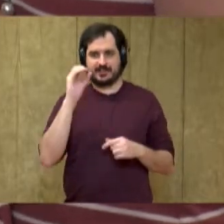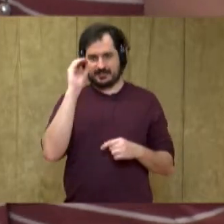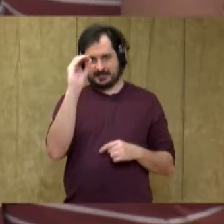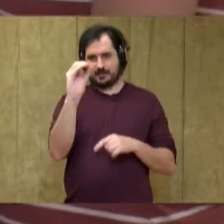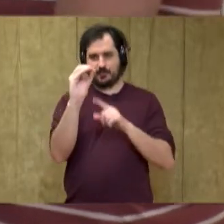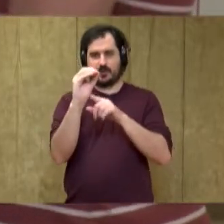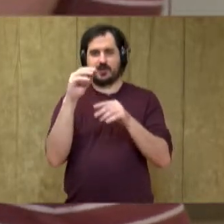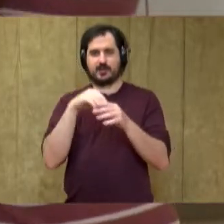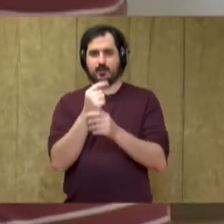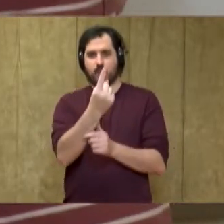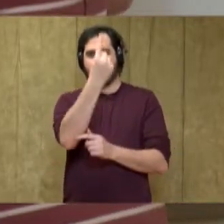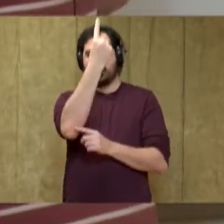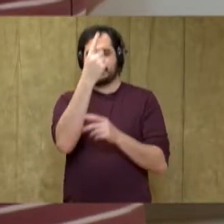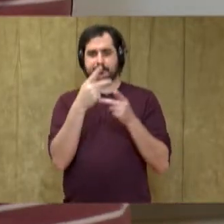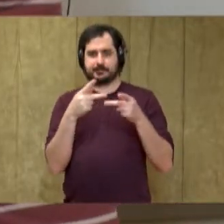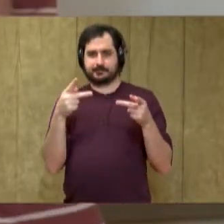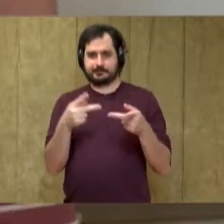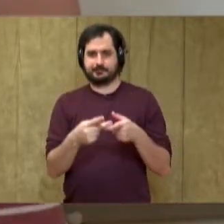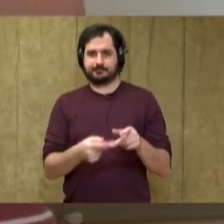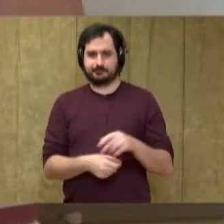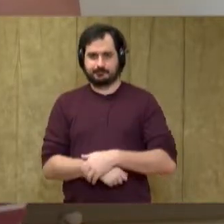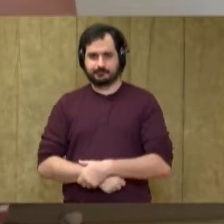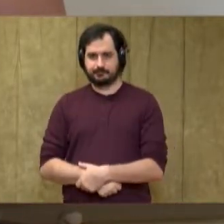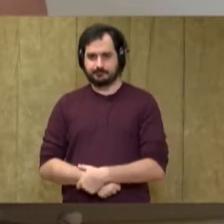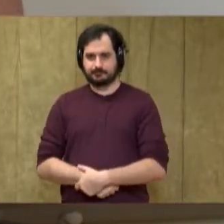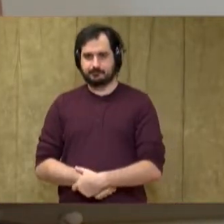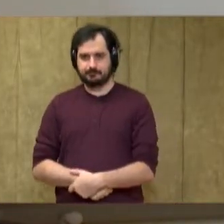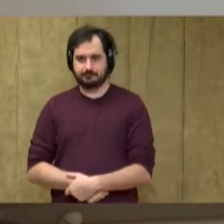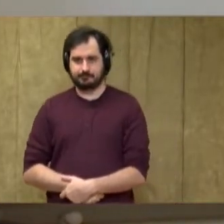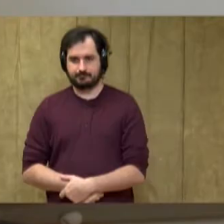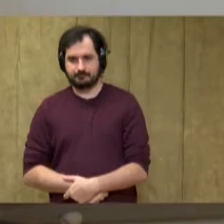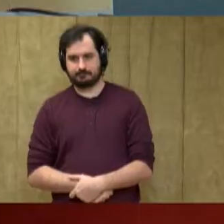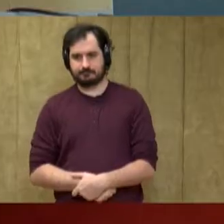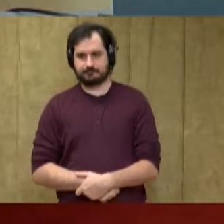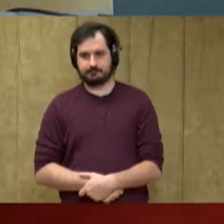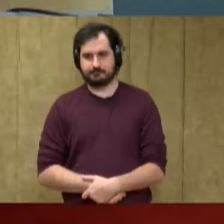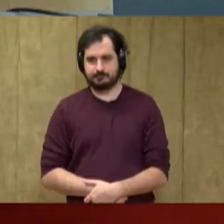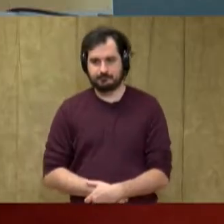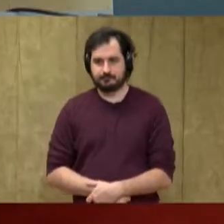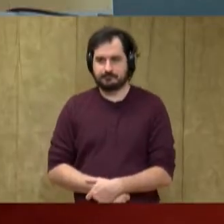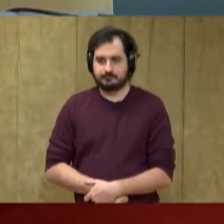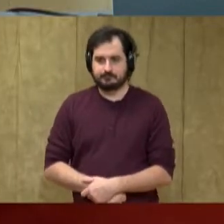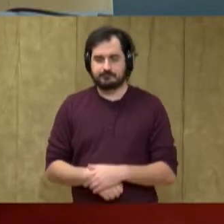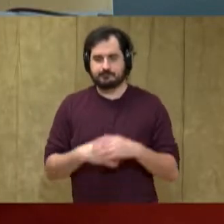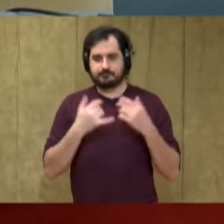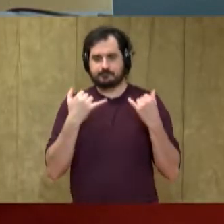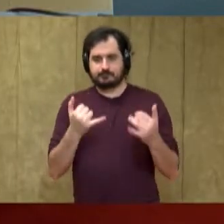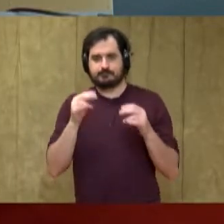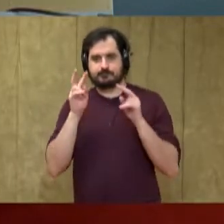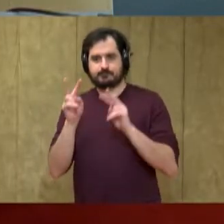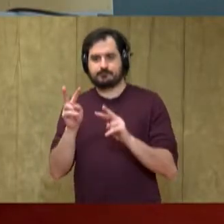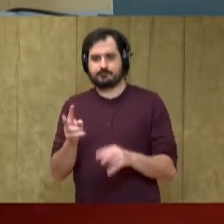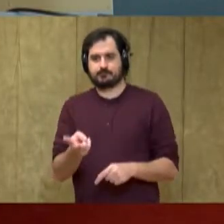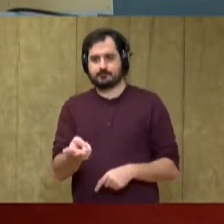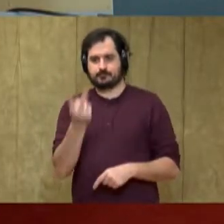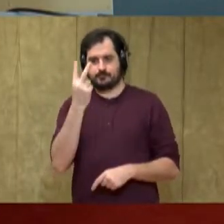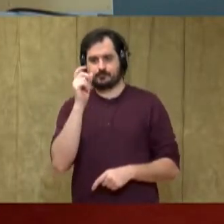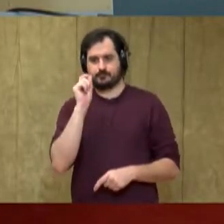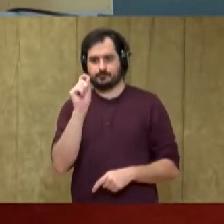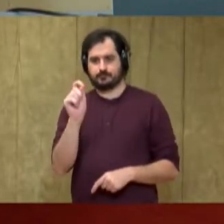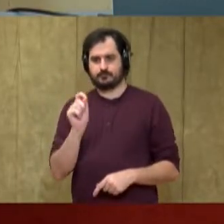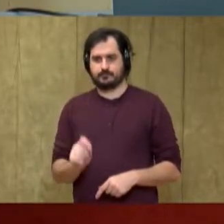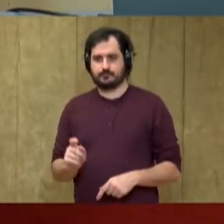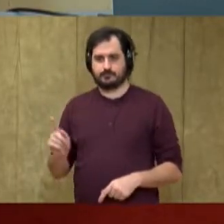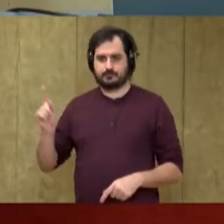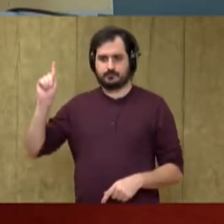ones place. All right. So let's look at these two decimals. Let's look at this